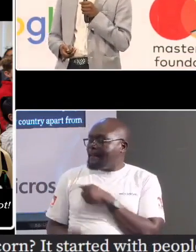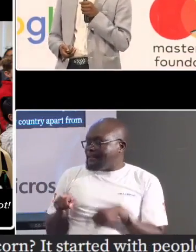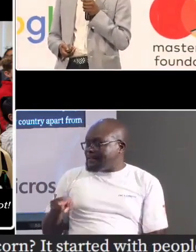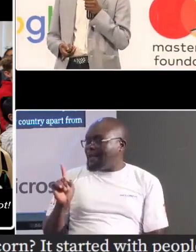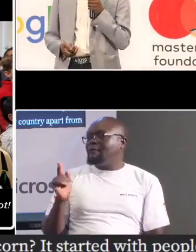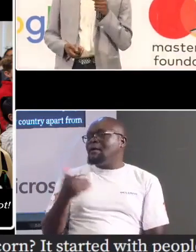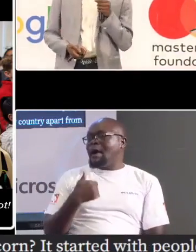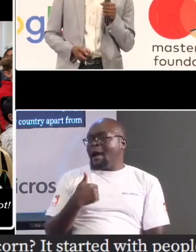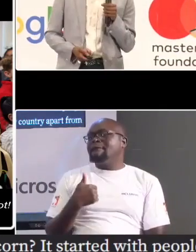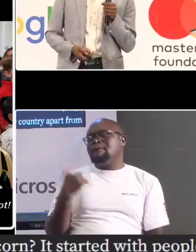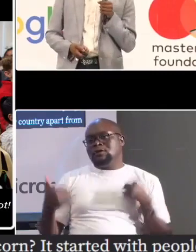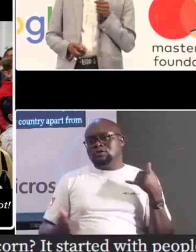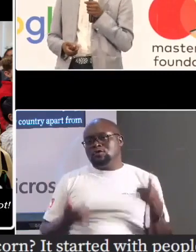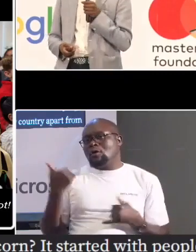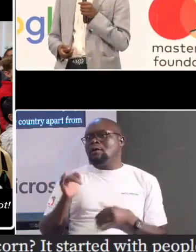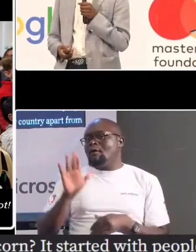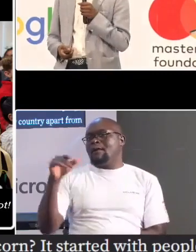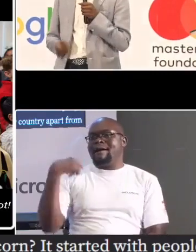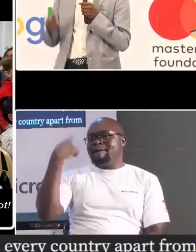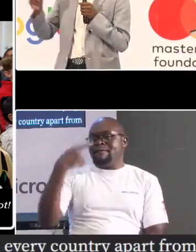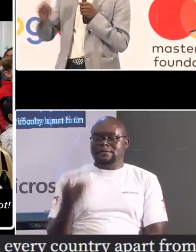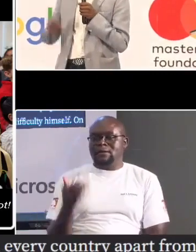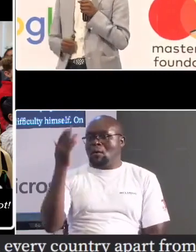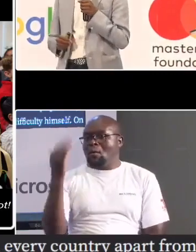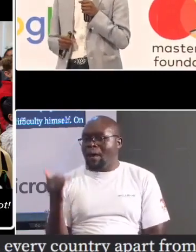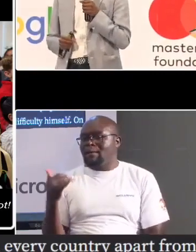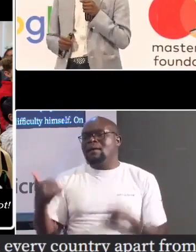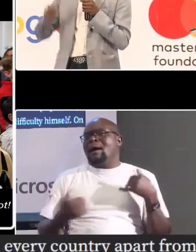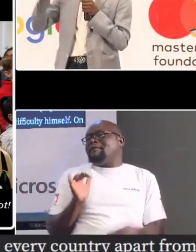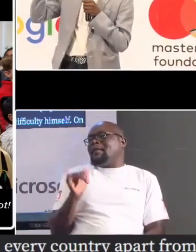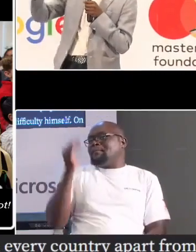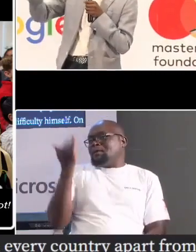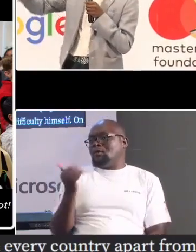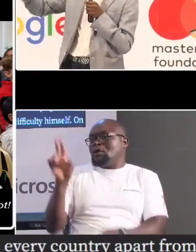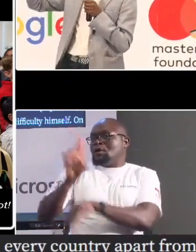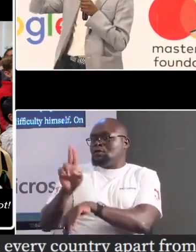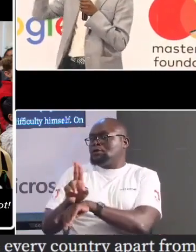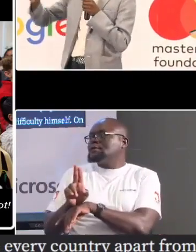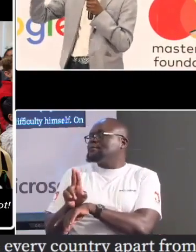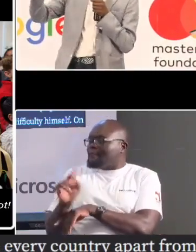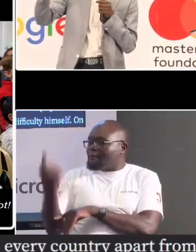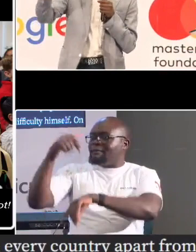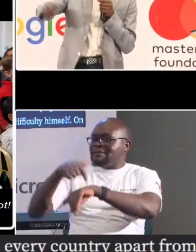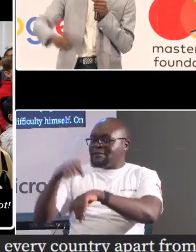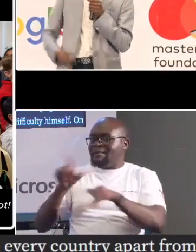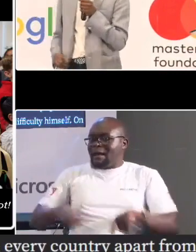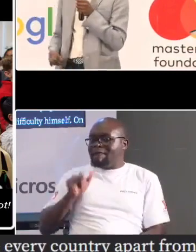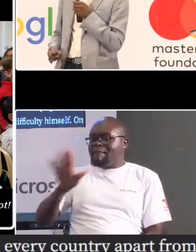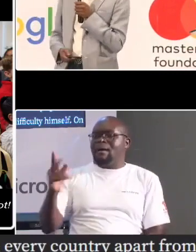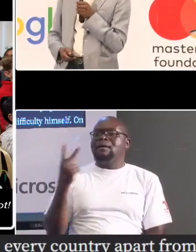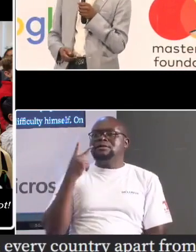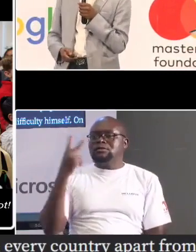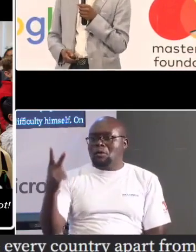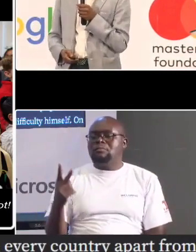she has pure joy on her face. Why does she have that? Because using Kahoot for the first time in her life, she solved